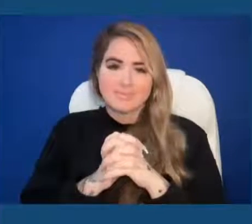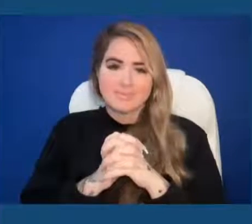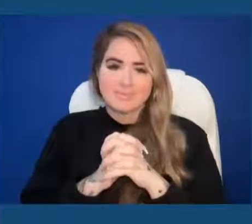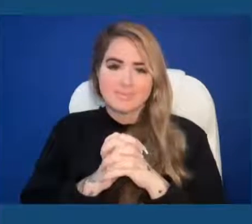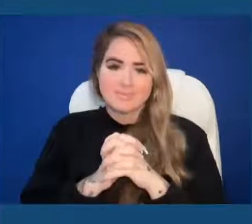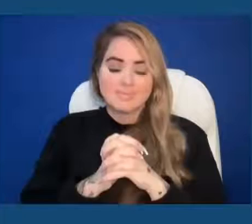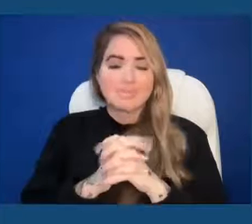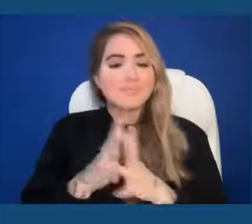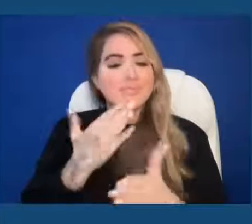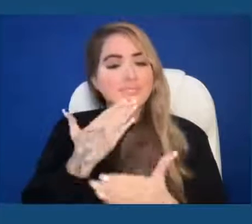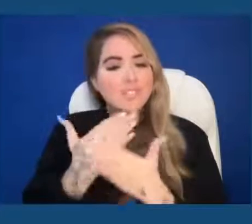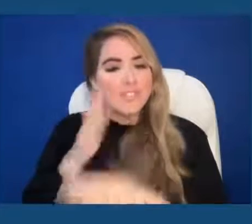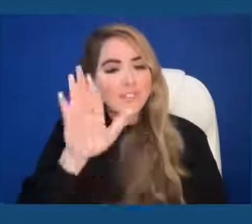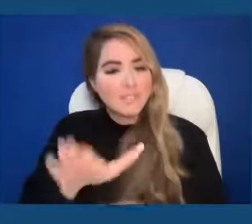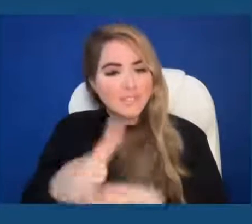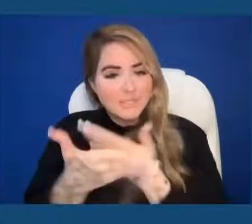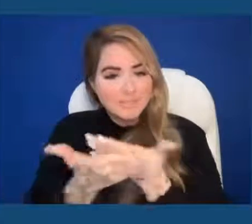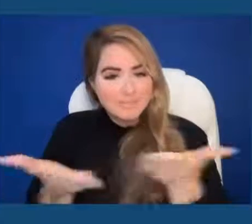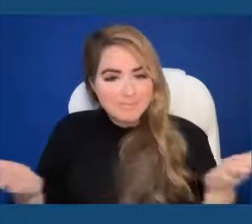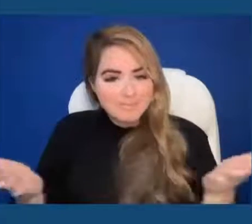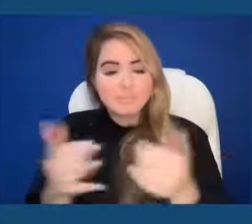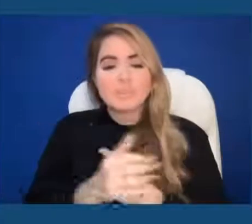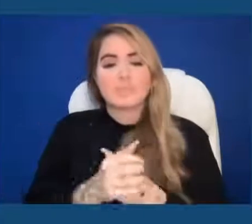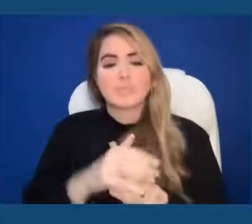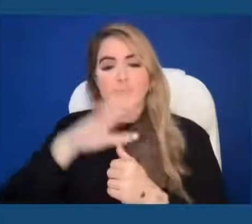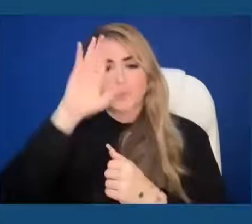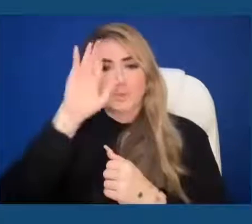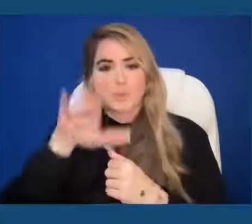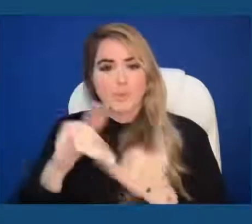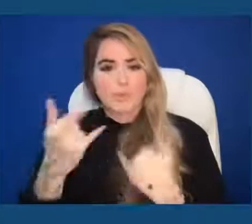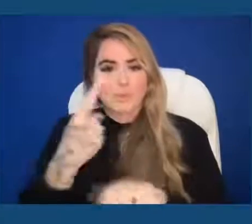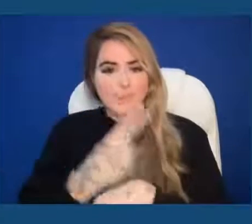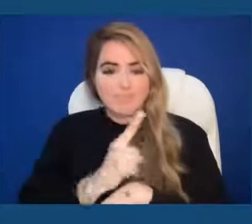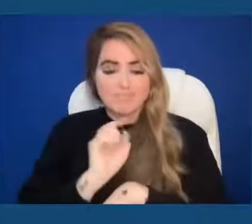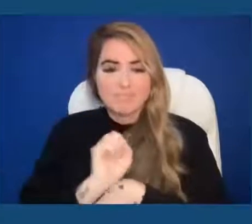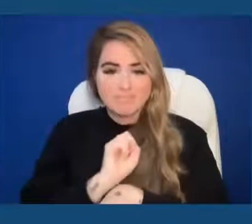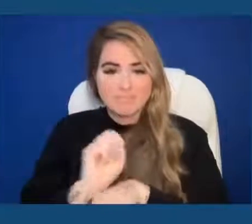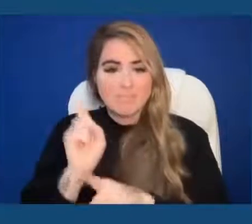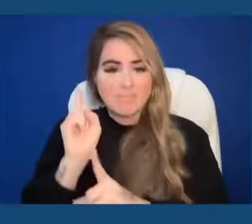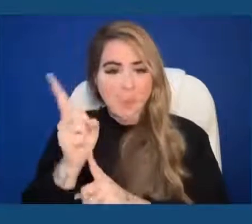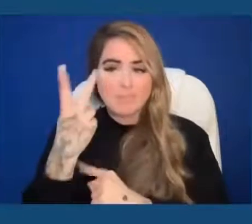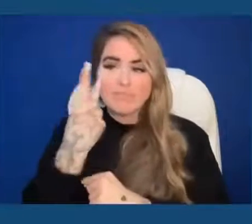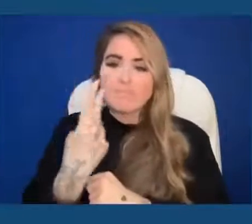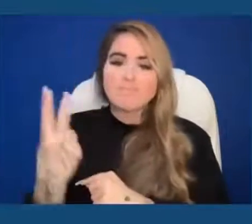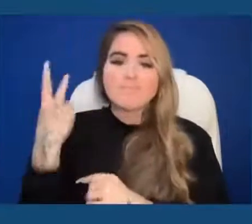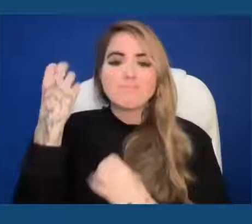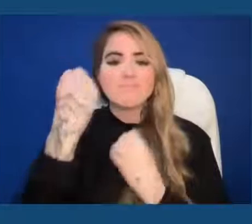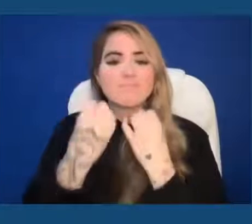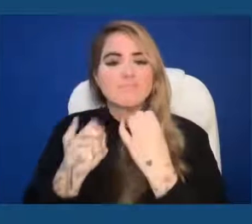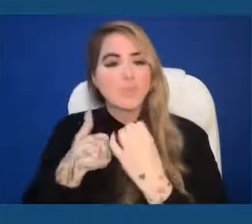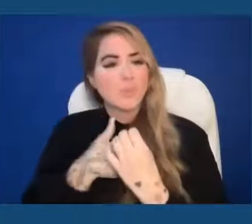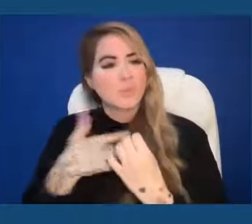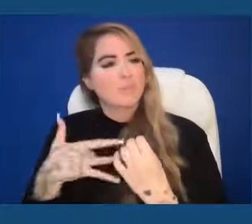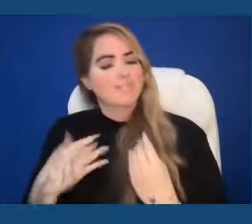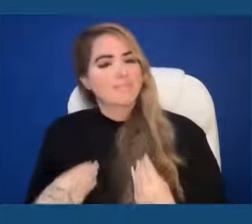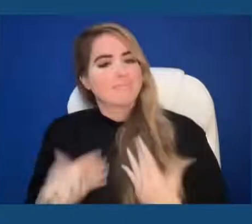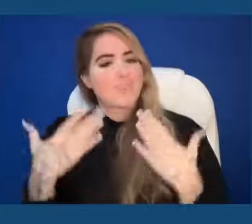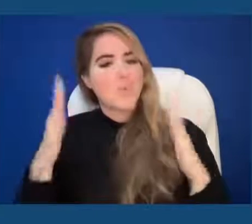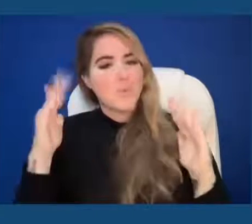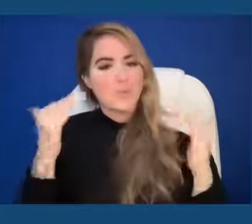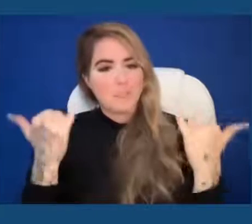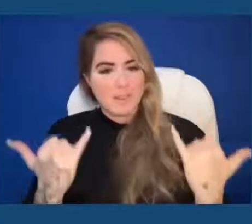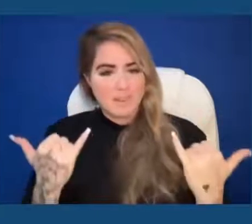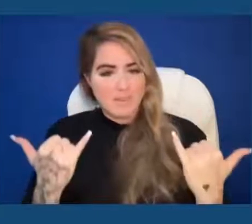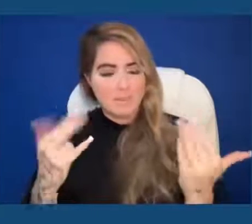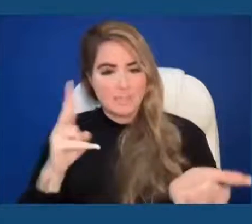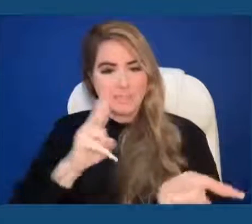Good afternoon, everyone. You know, today is a moment of reflection and renewed hope as we sign Melanie's law into